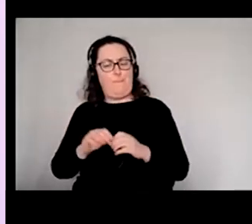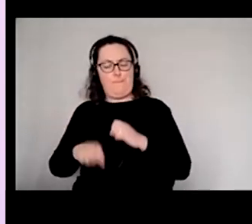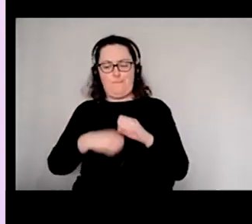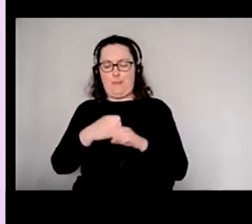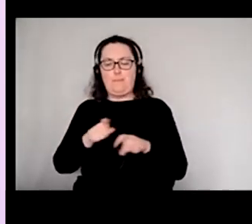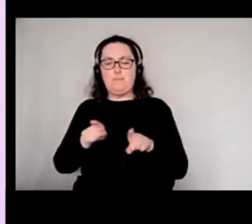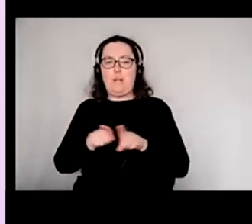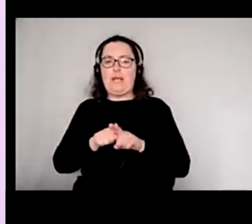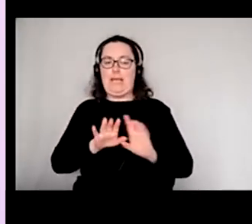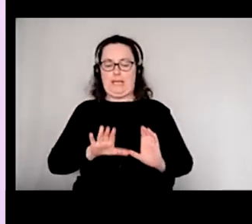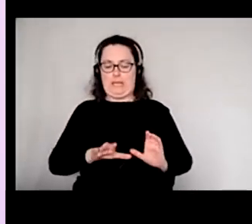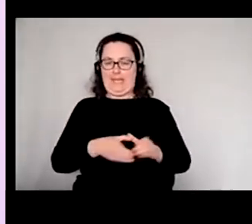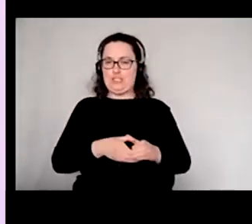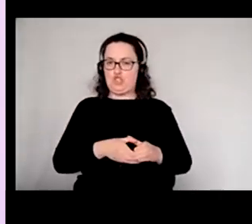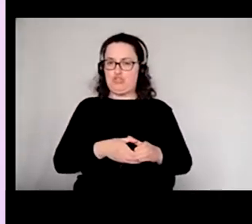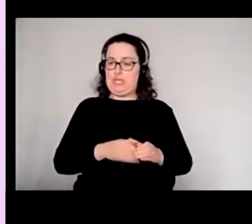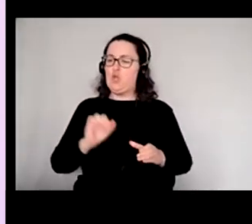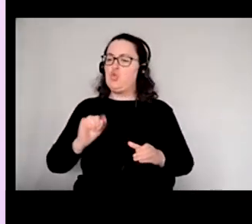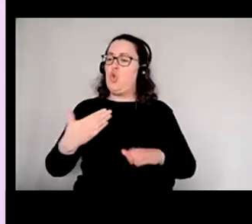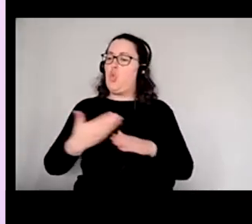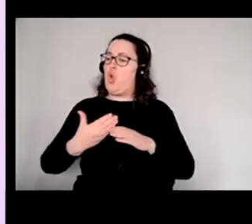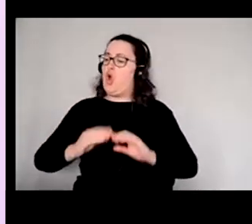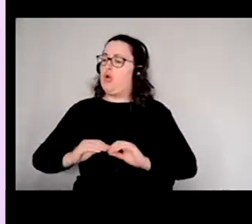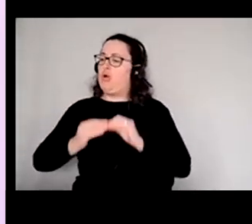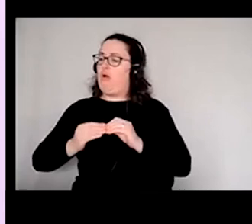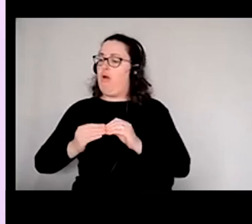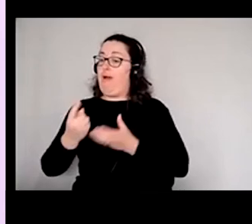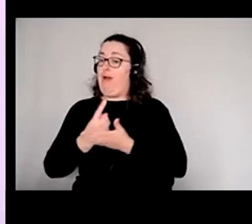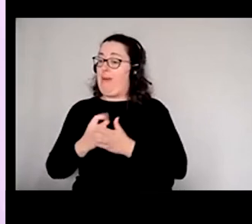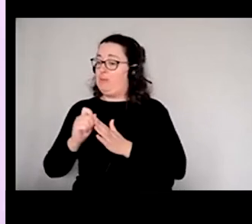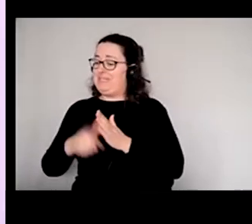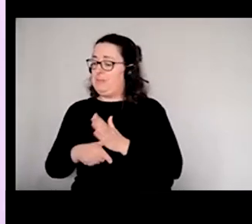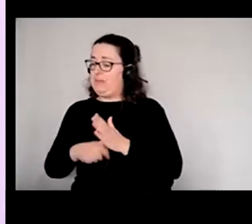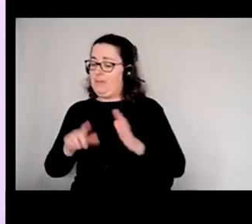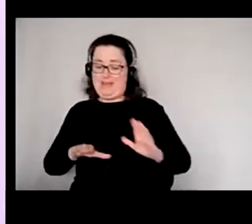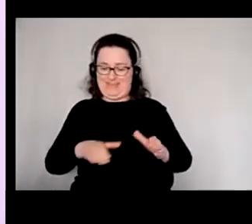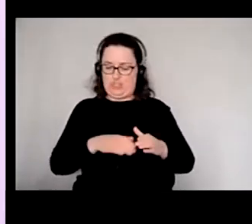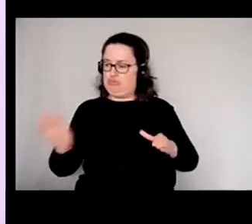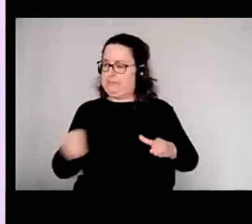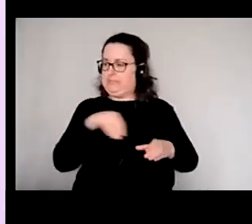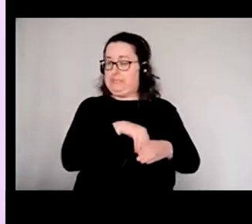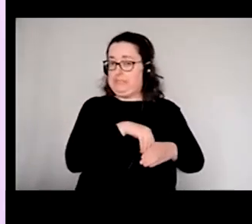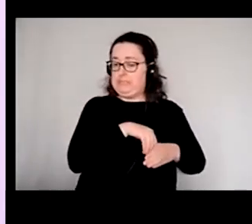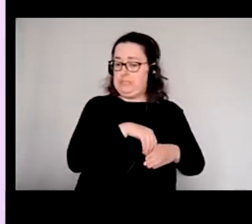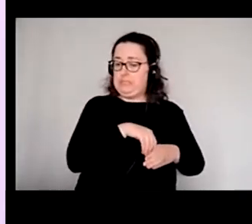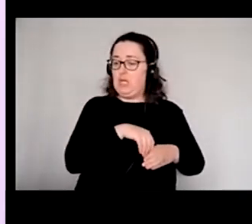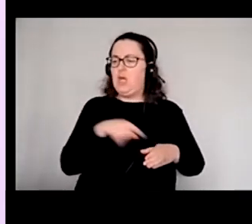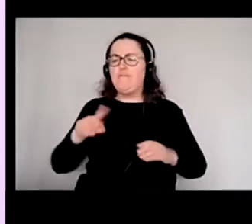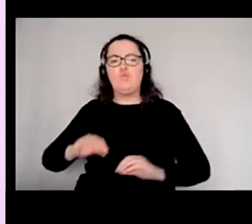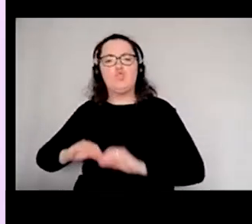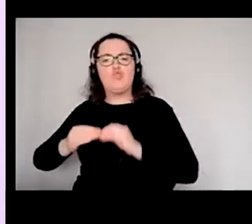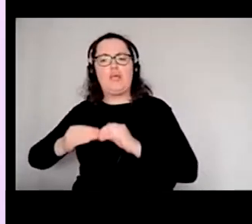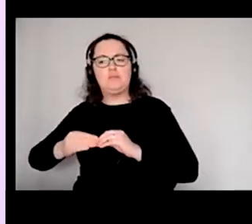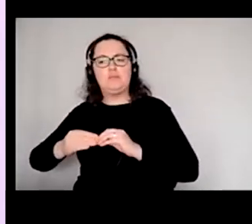if you're making work about your disability, but there isn't a category. There isn't a clear path for you if you're not making work about